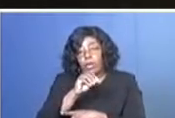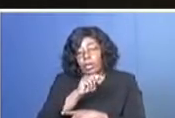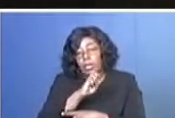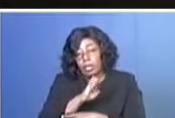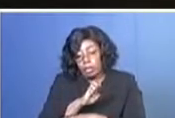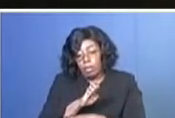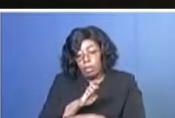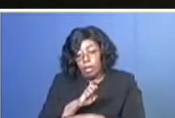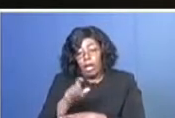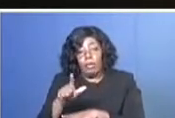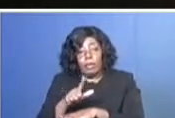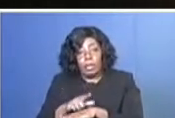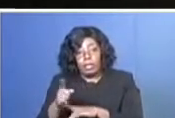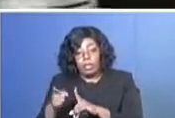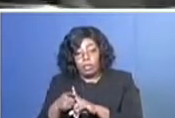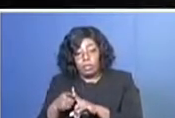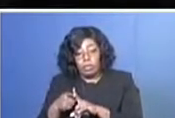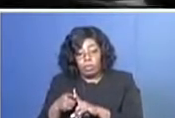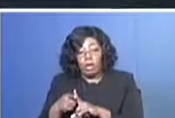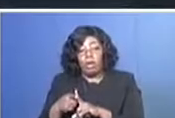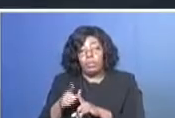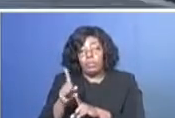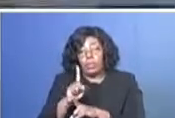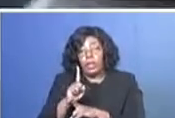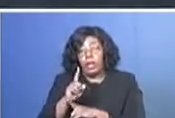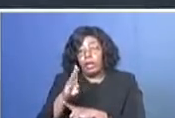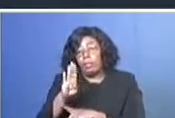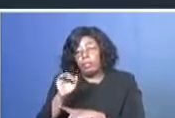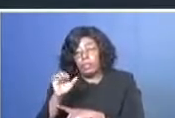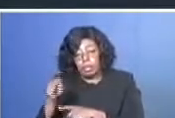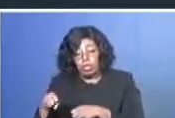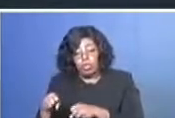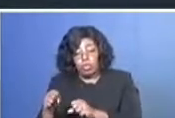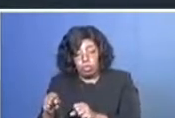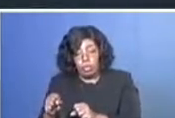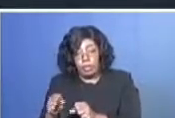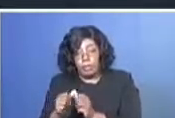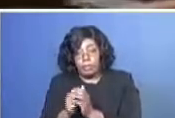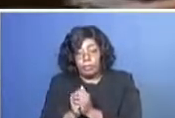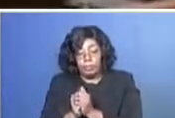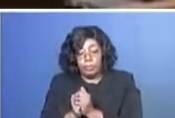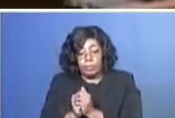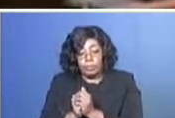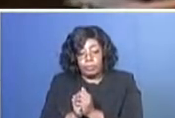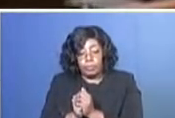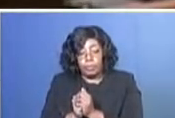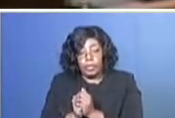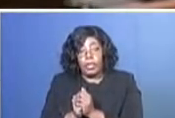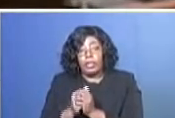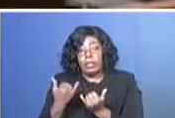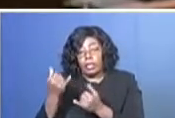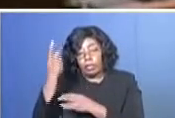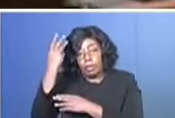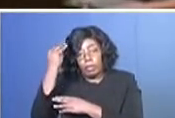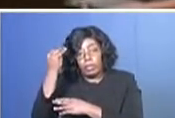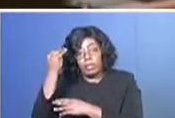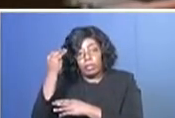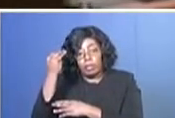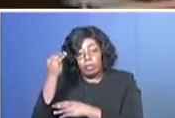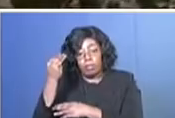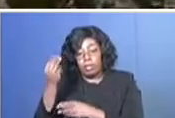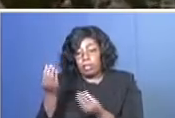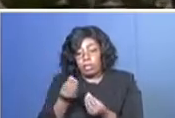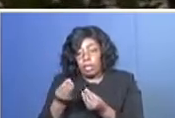Streets. Now, BPL has a station on a portion of land owned by the hotel property, but according to the Prime Minister, there is